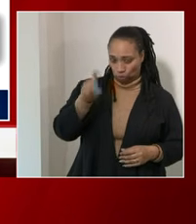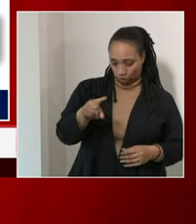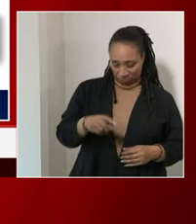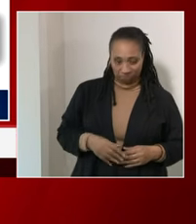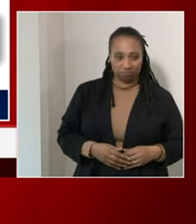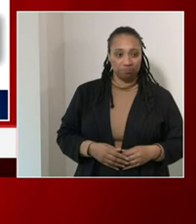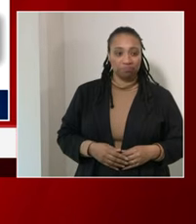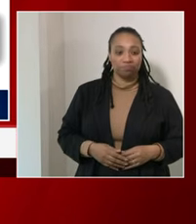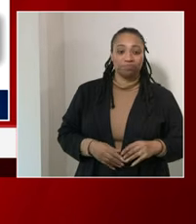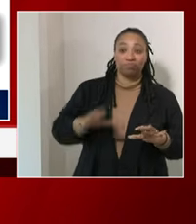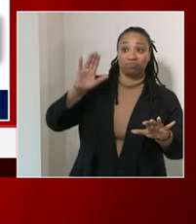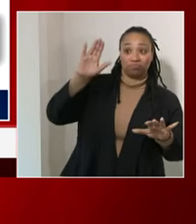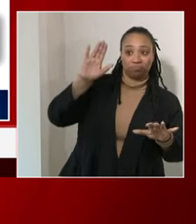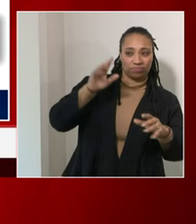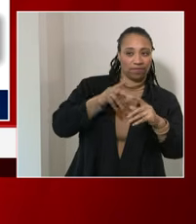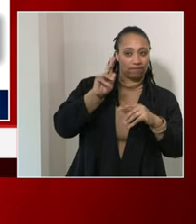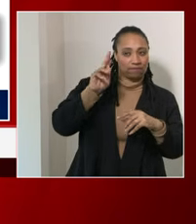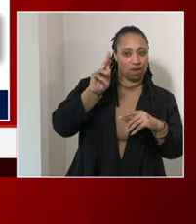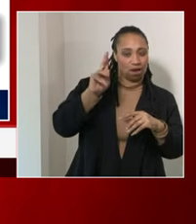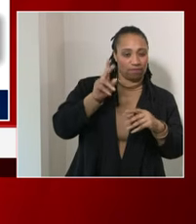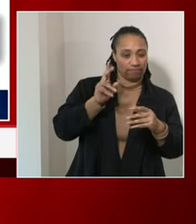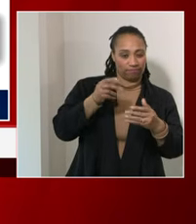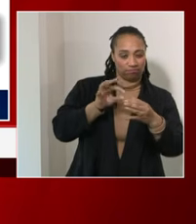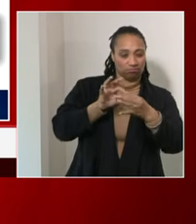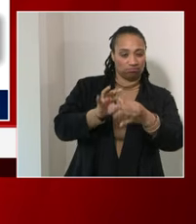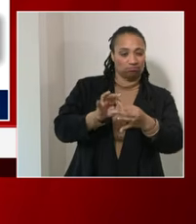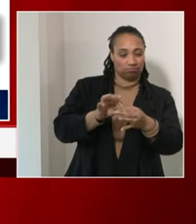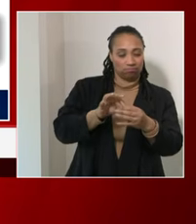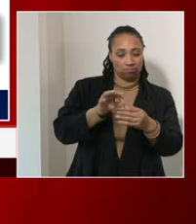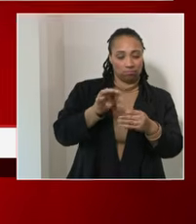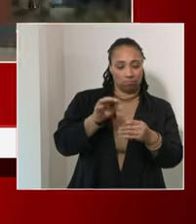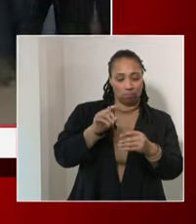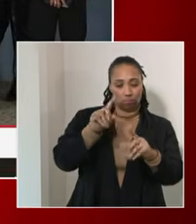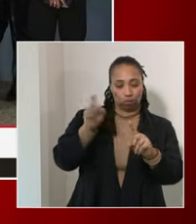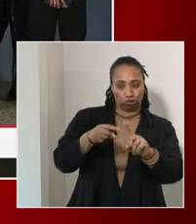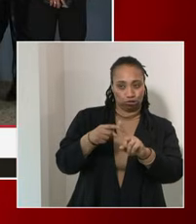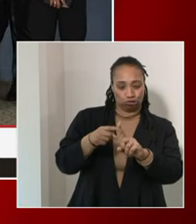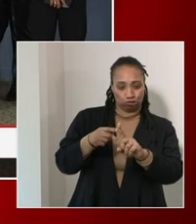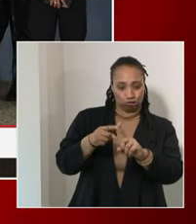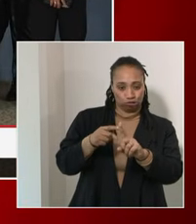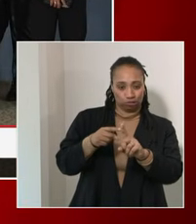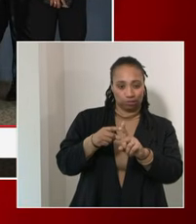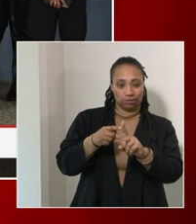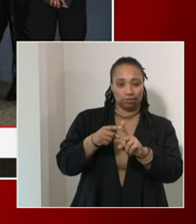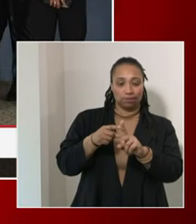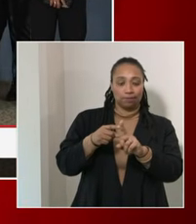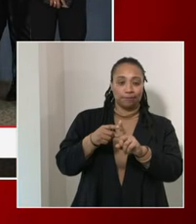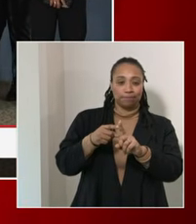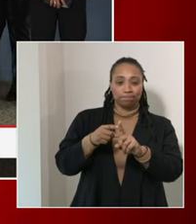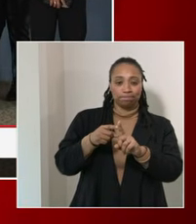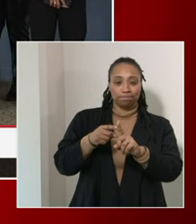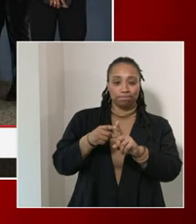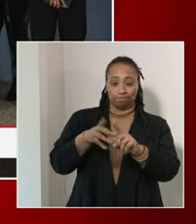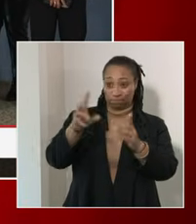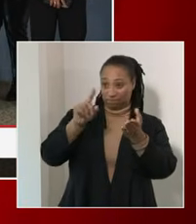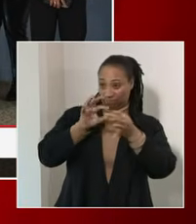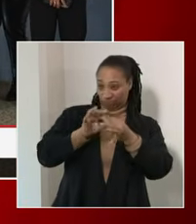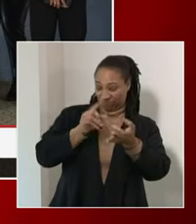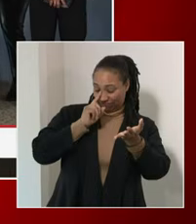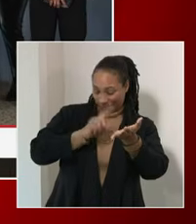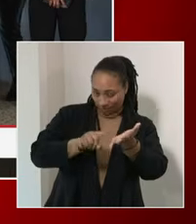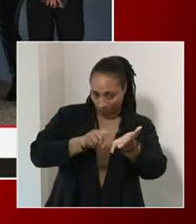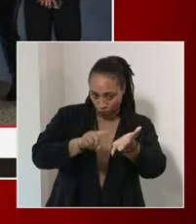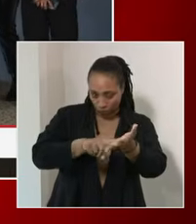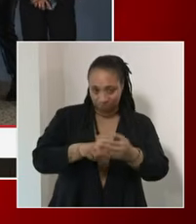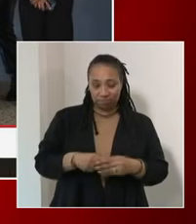quick follow-up regarding the deaths. Obviously, they're being investigated. How many more people sought shelter in D.C.